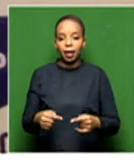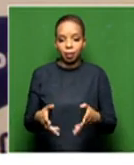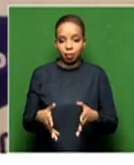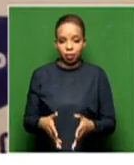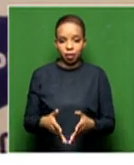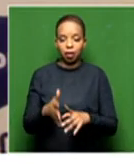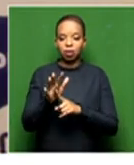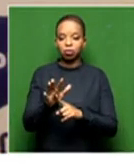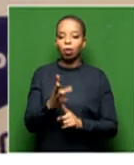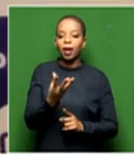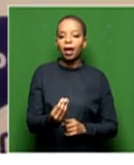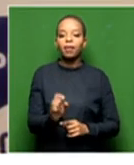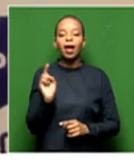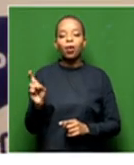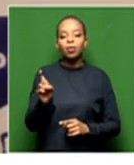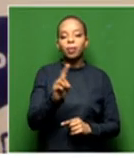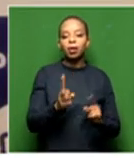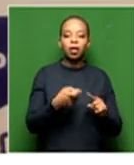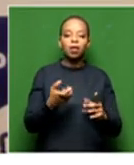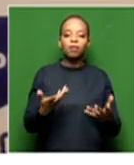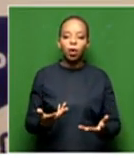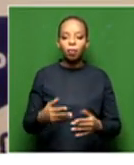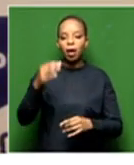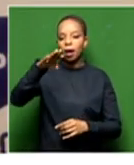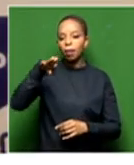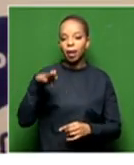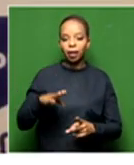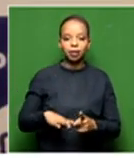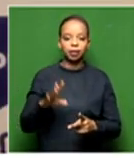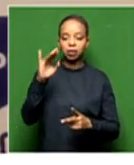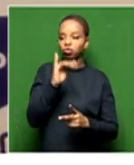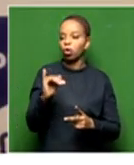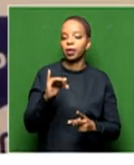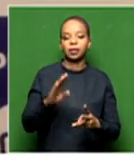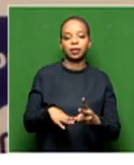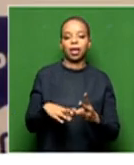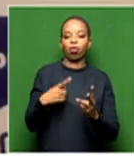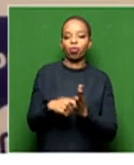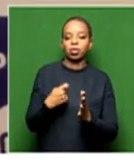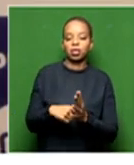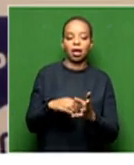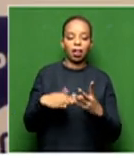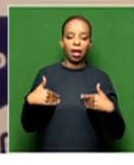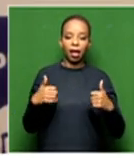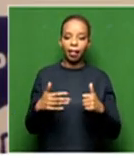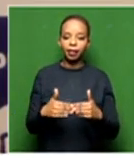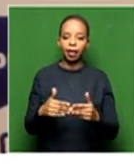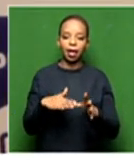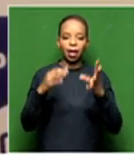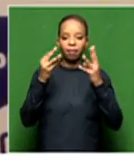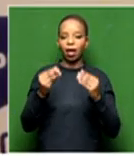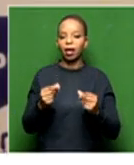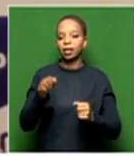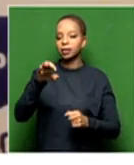from banking, insurance, retail, healthcare, finance, banking, etc.